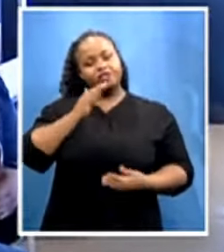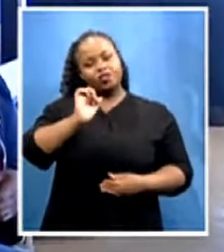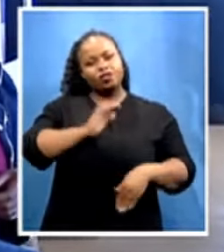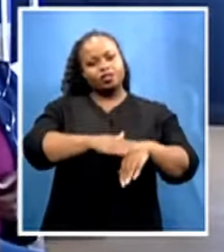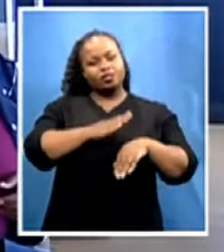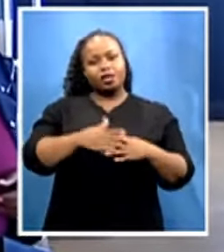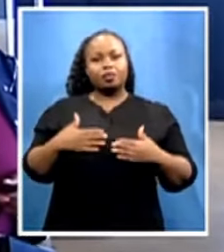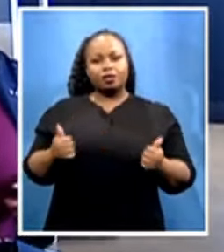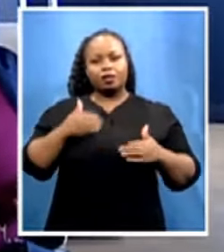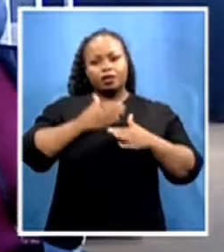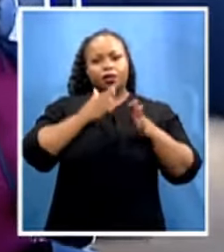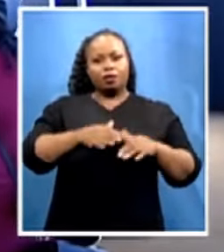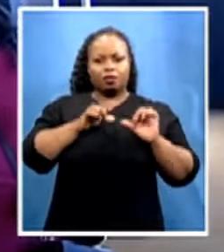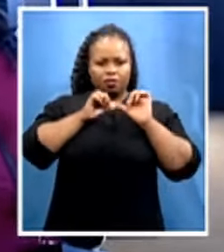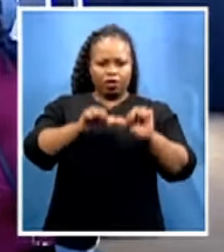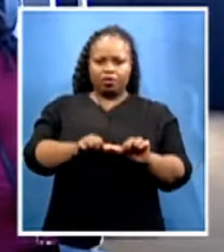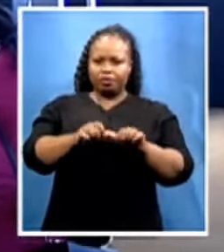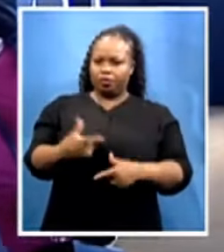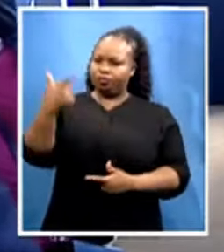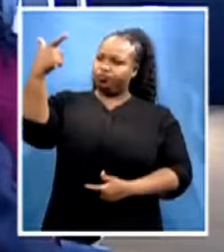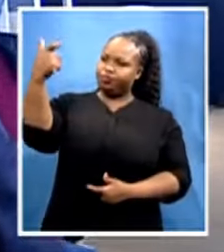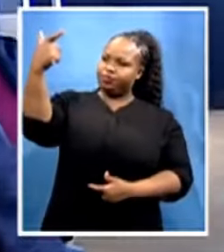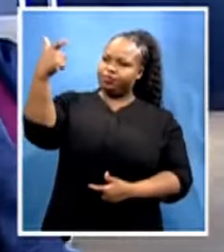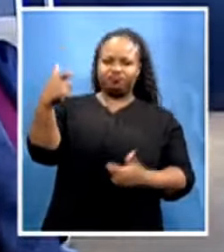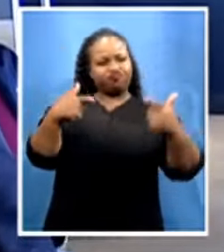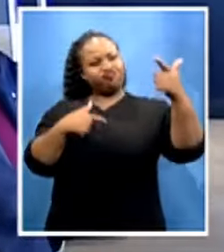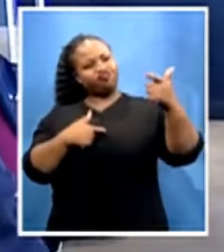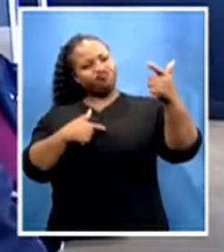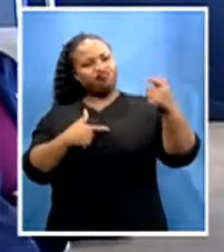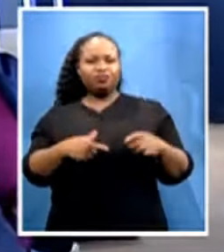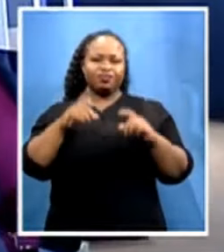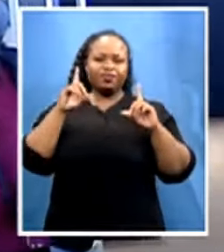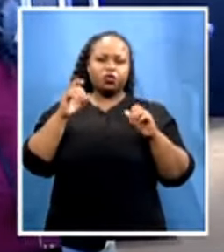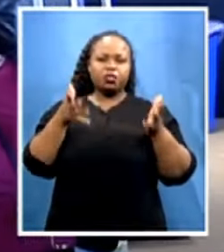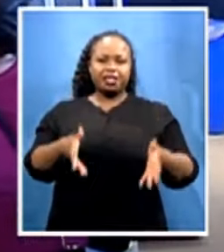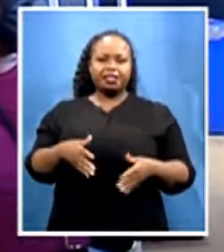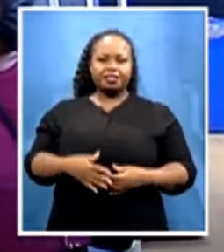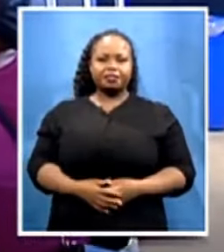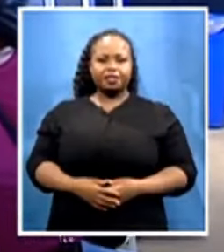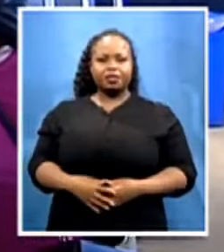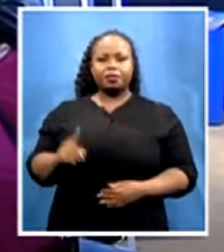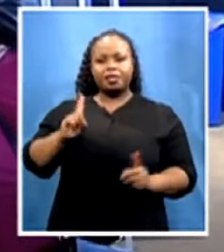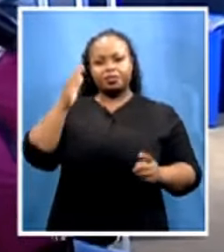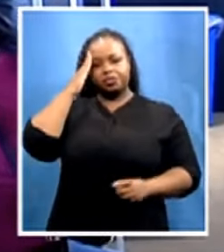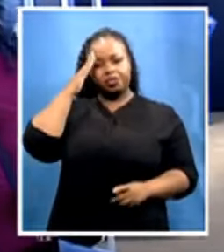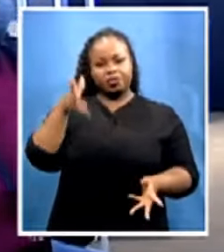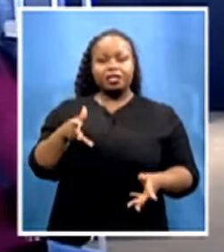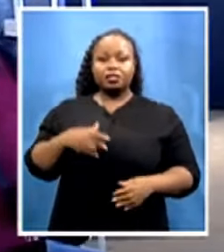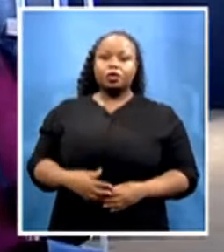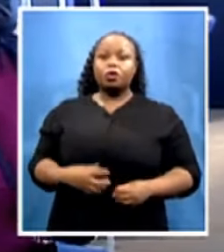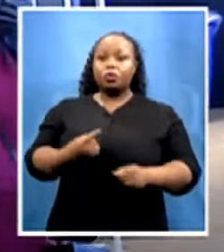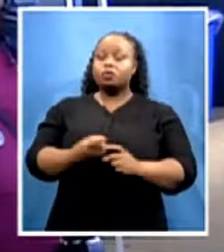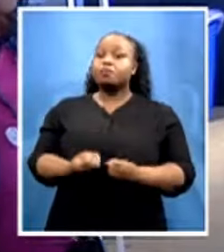here, Blaine. But of course, bearing in mind that many of them returned here at Mel